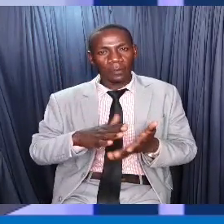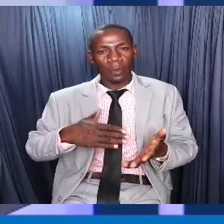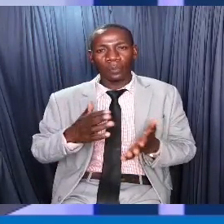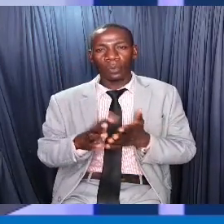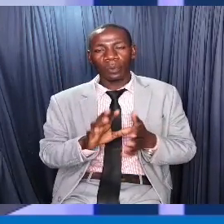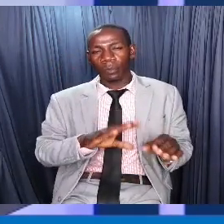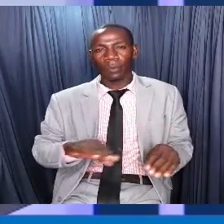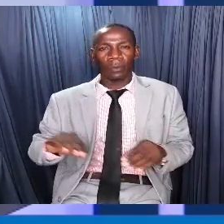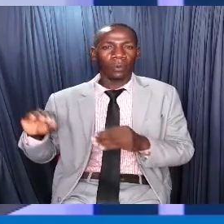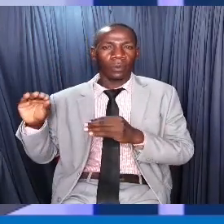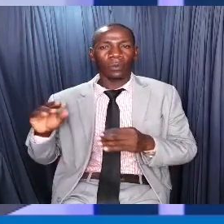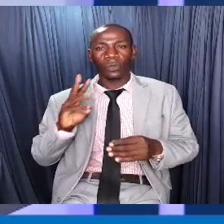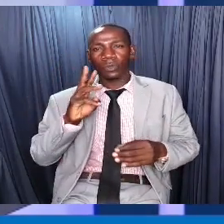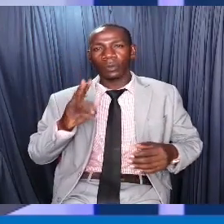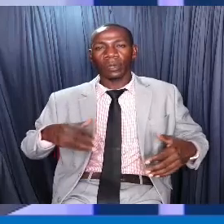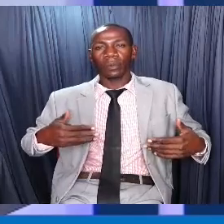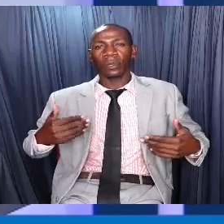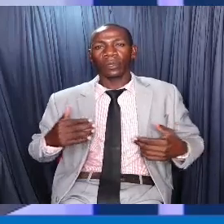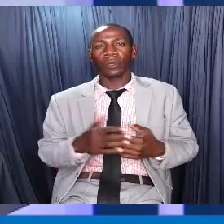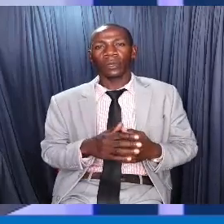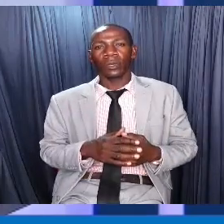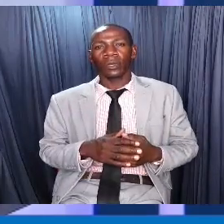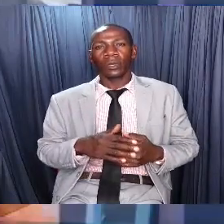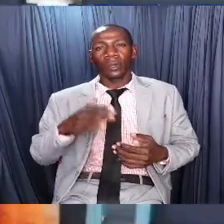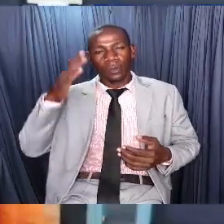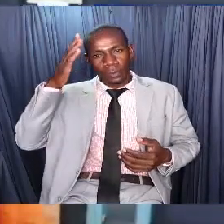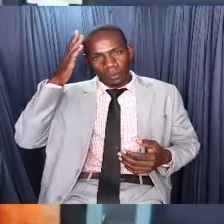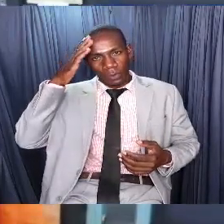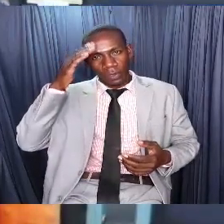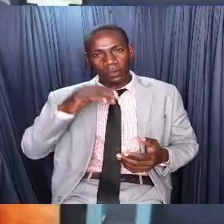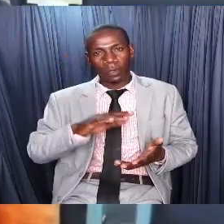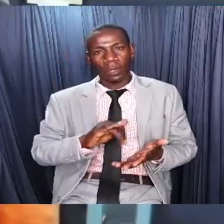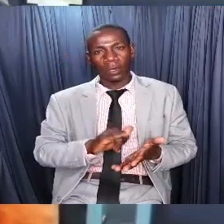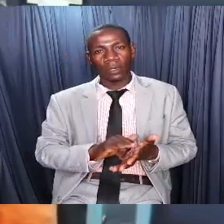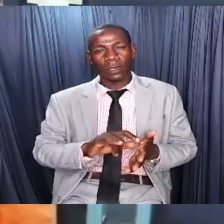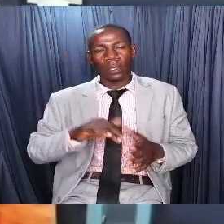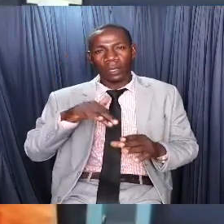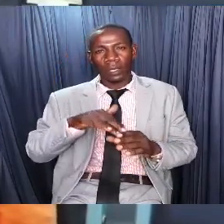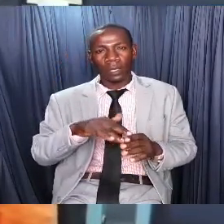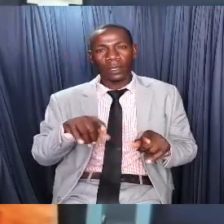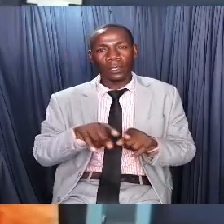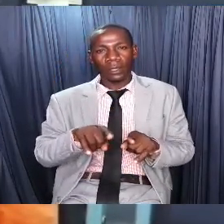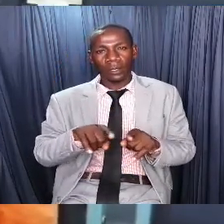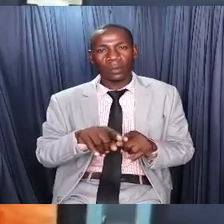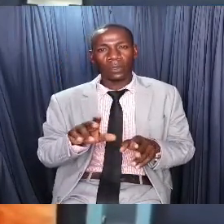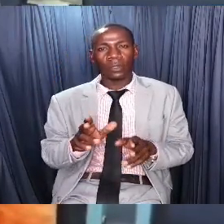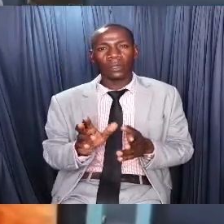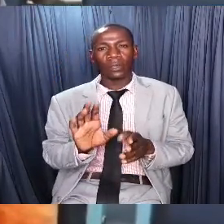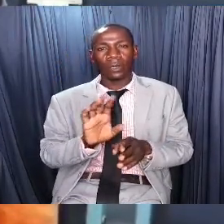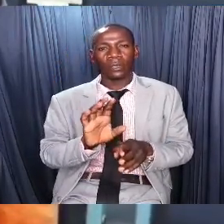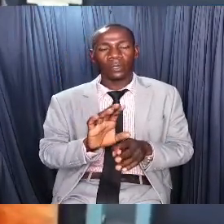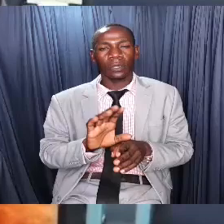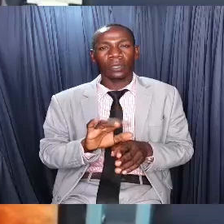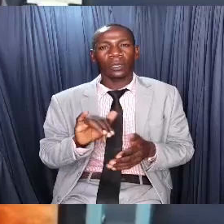all your problems have gone away. Utafurahi sana. You'll be so happy. Ukija kutahamaki. Once you realize later. Kwa ndani ya ile kanisa lile lile. You are in the same church